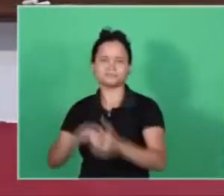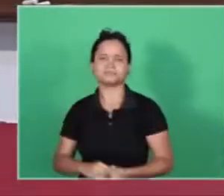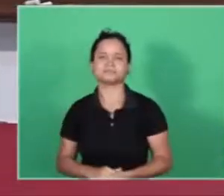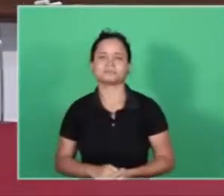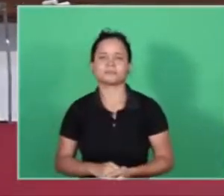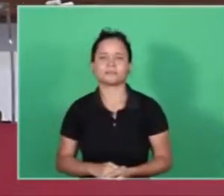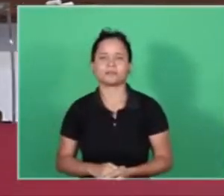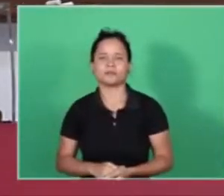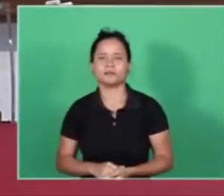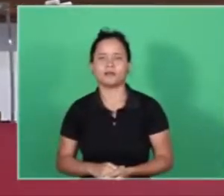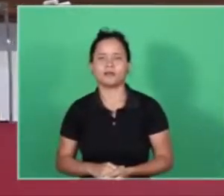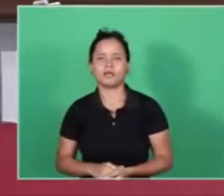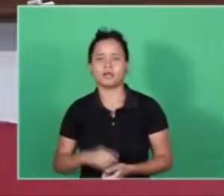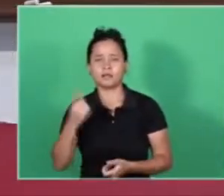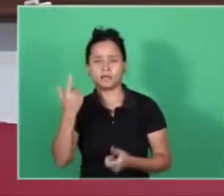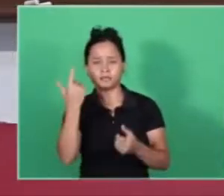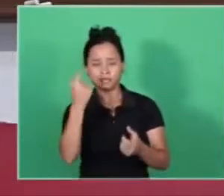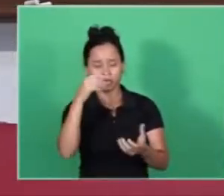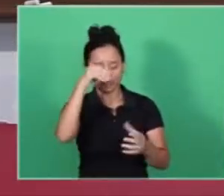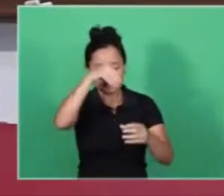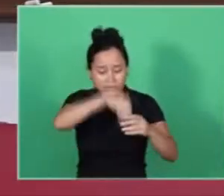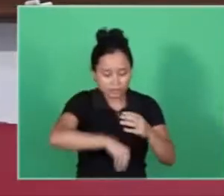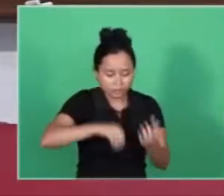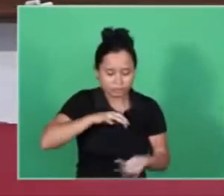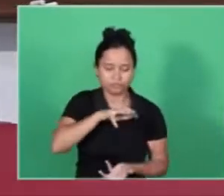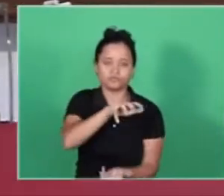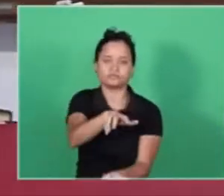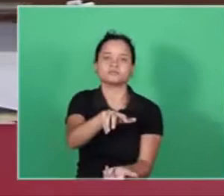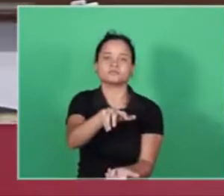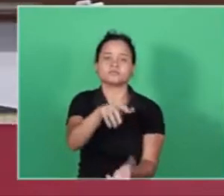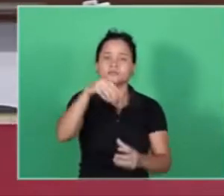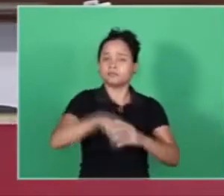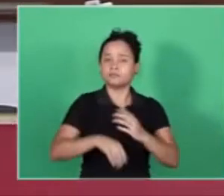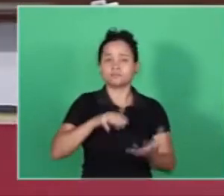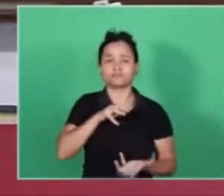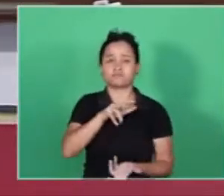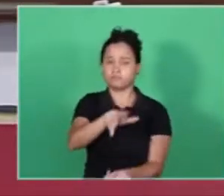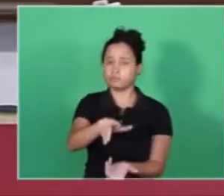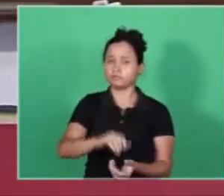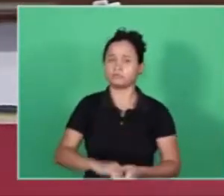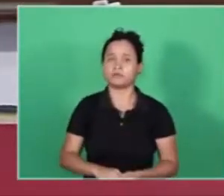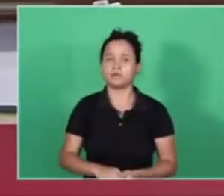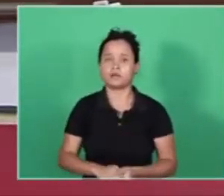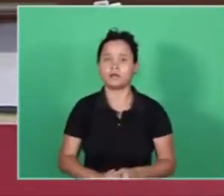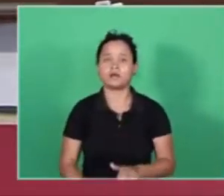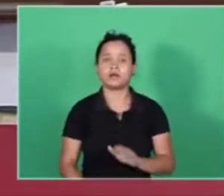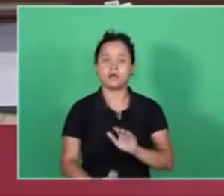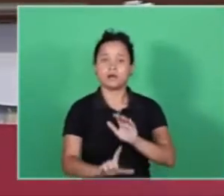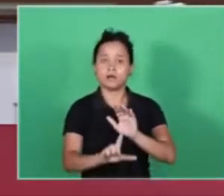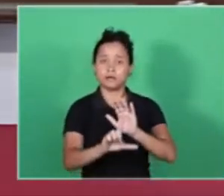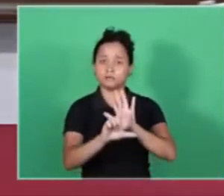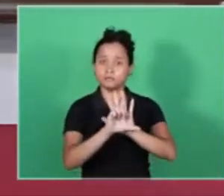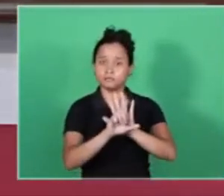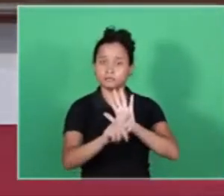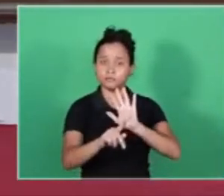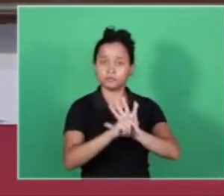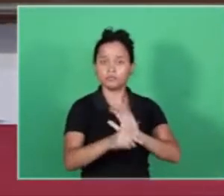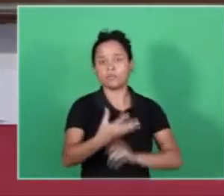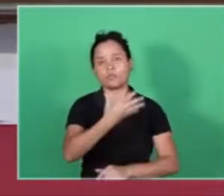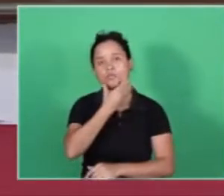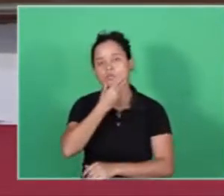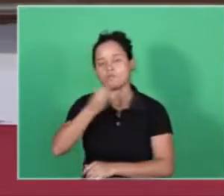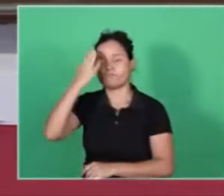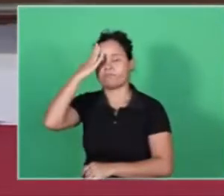it doesn't go outside the universe. It stays inside the universe. It's the law of conservation of